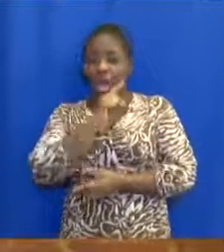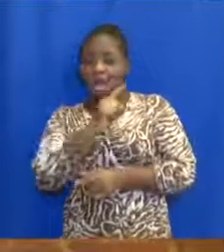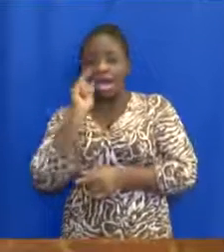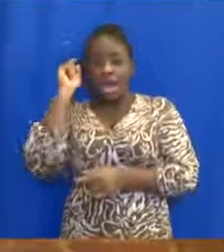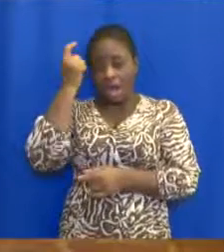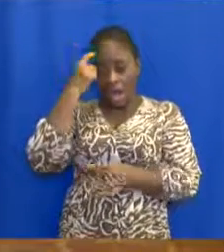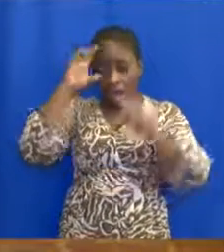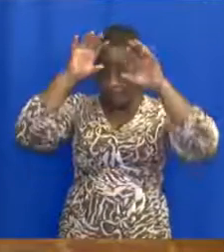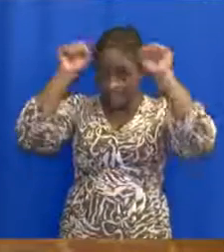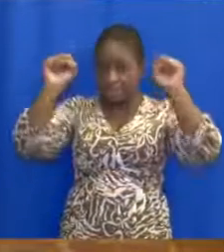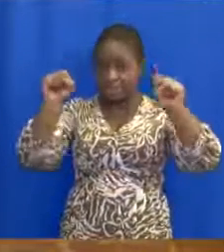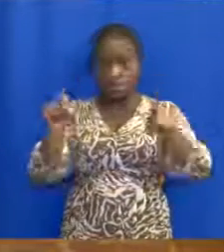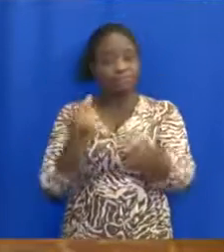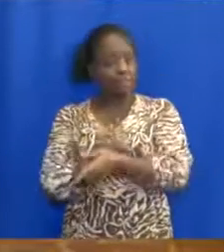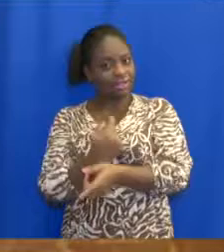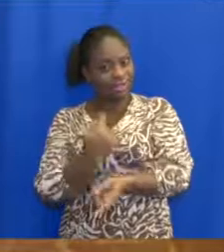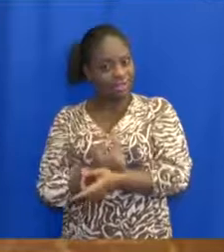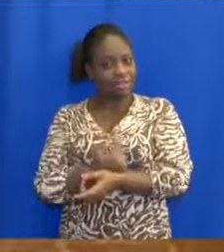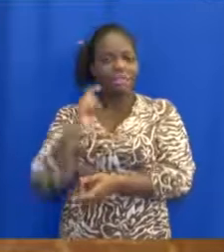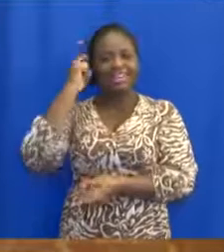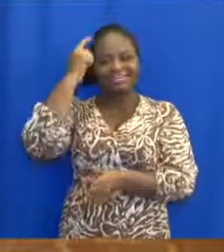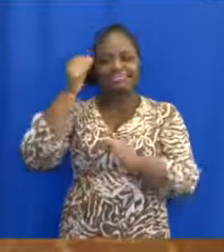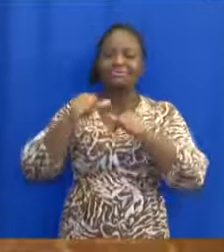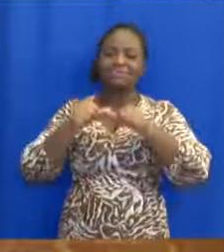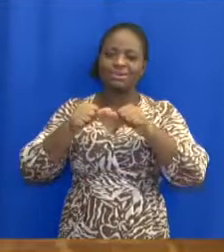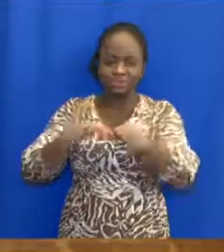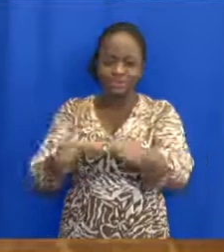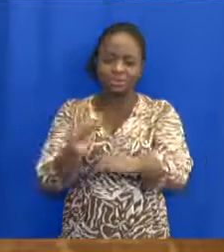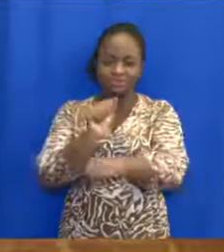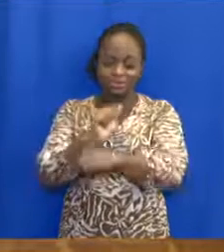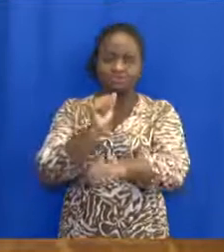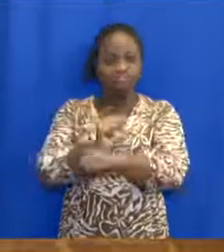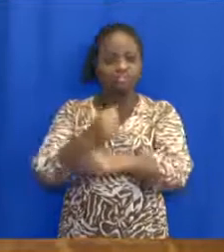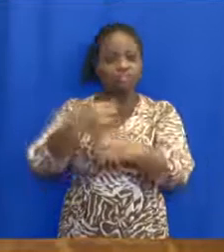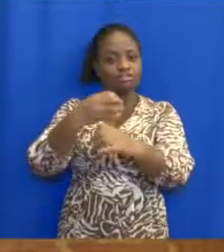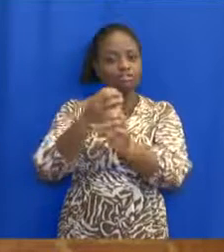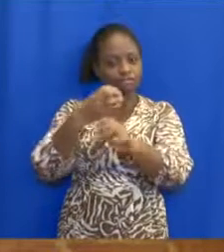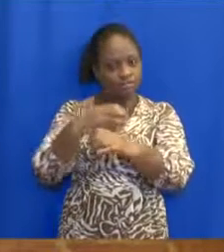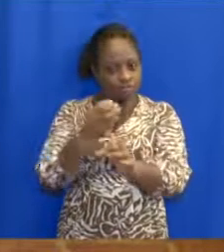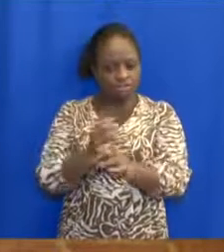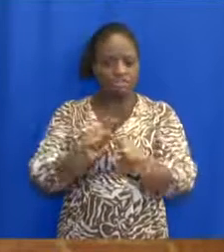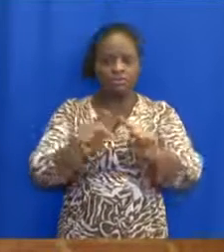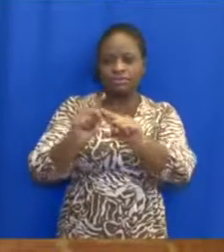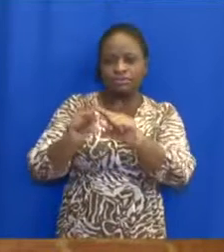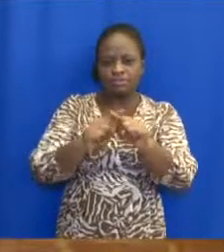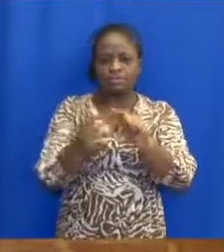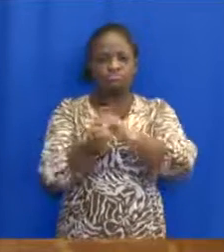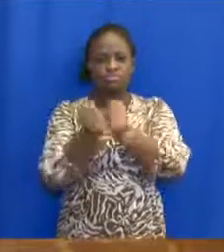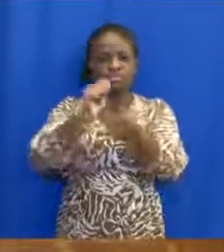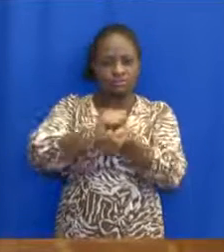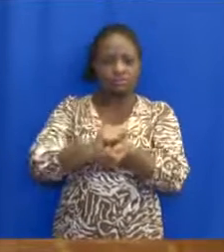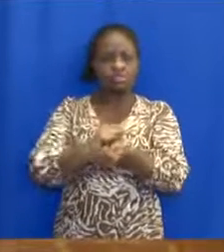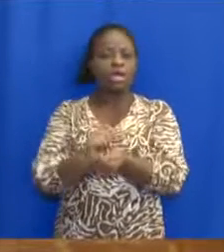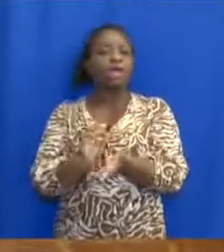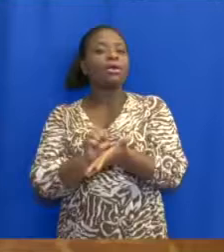as President of the Republic, government will continue to work to create a diversified, transformed